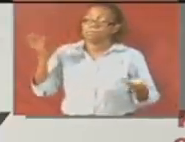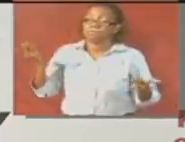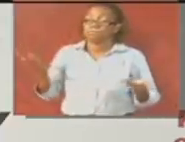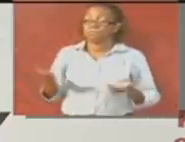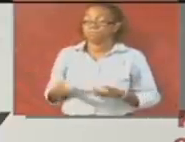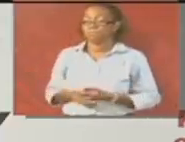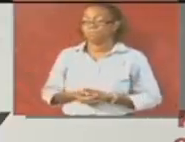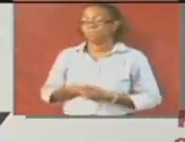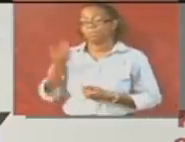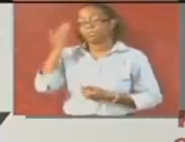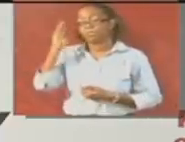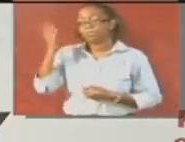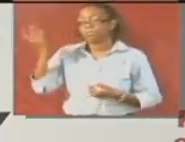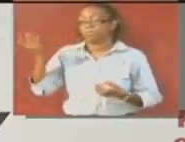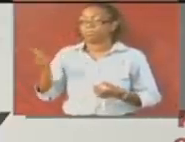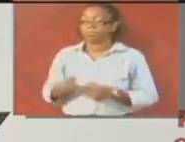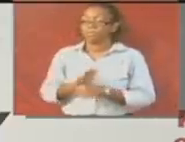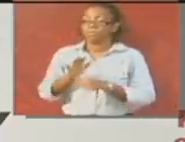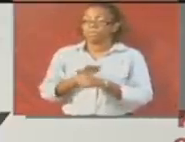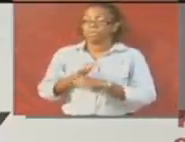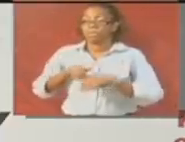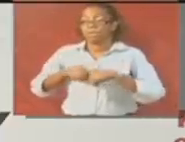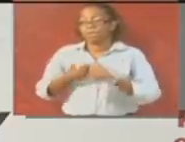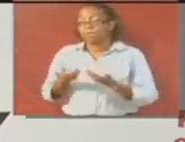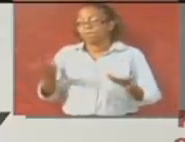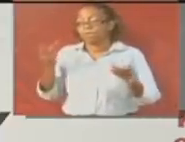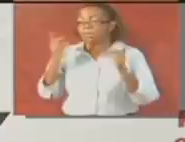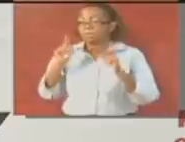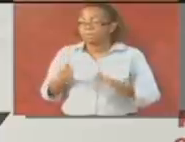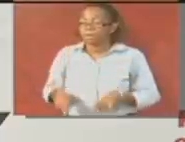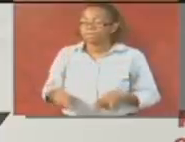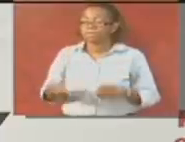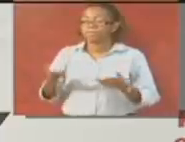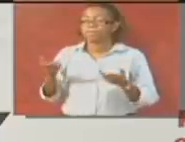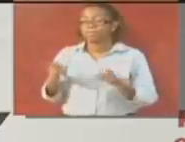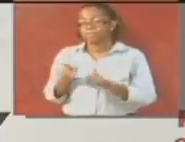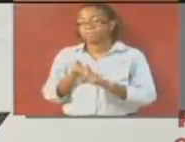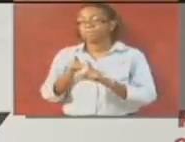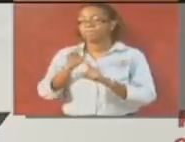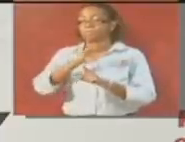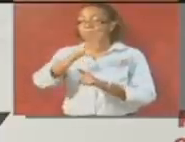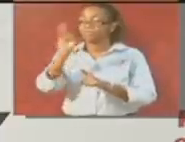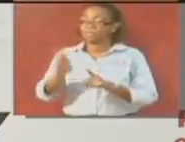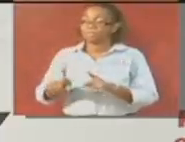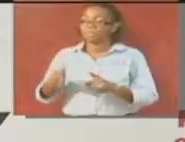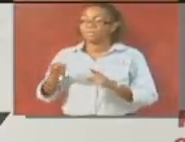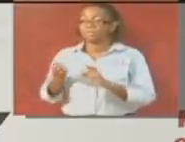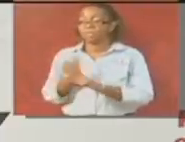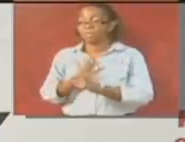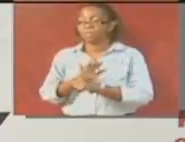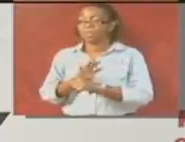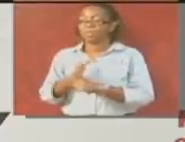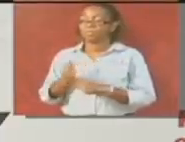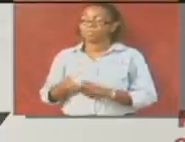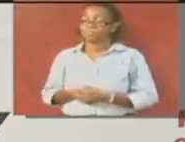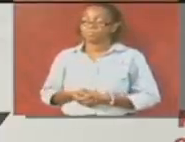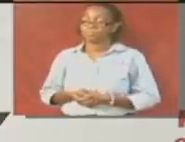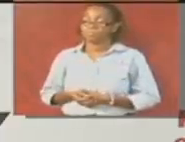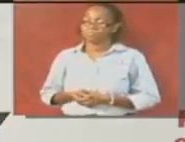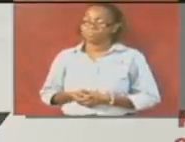don't know at which point the individuals who have been identified would have gotten their virus, because they're